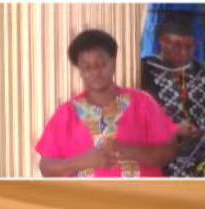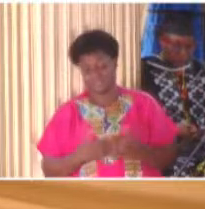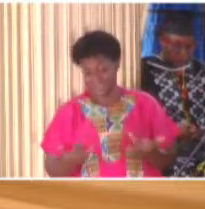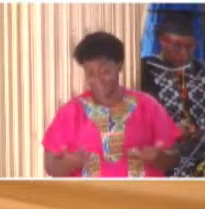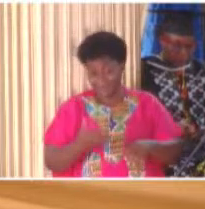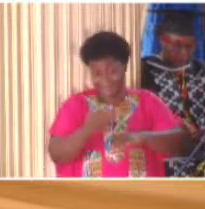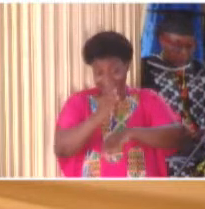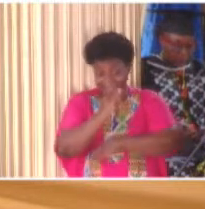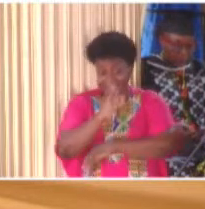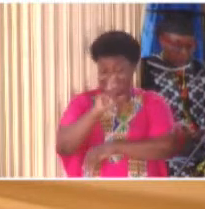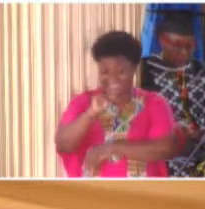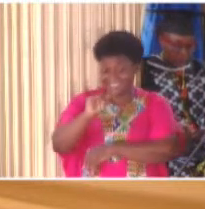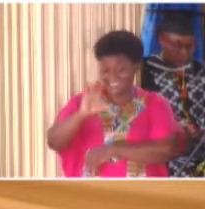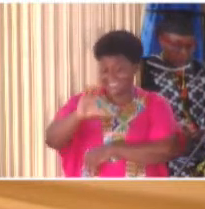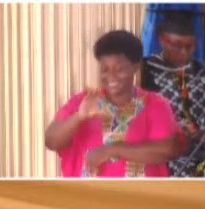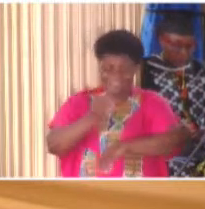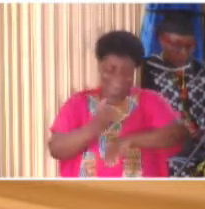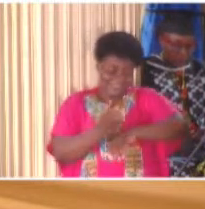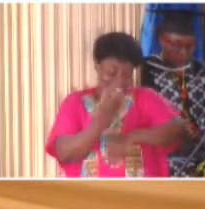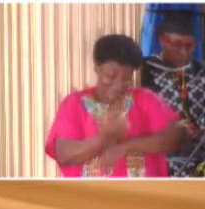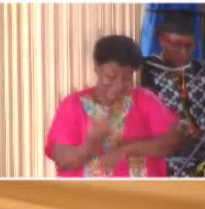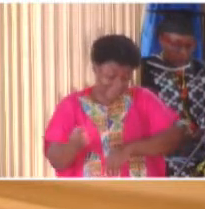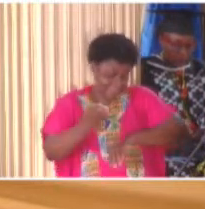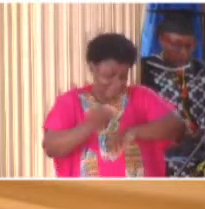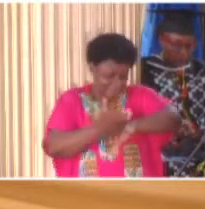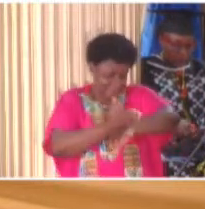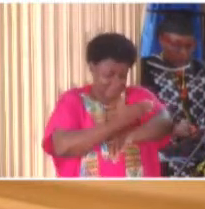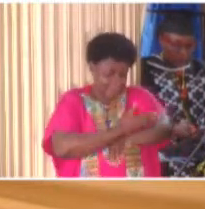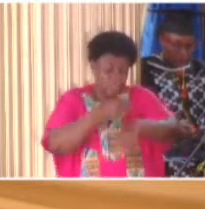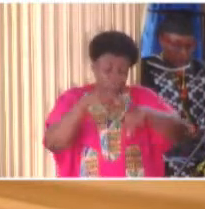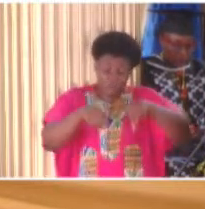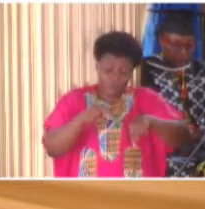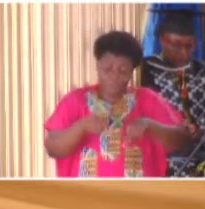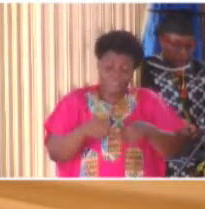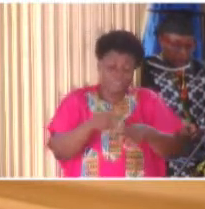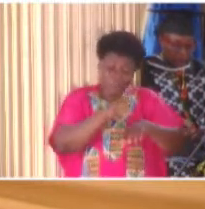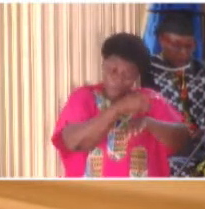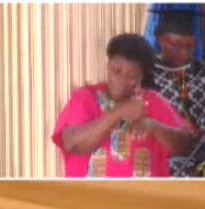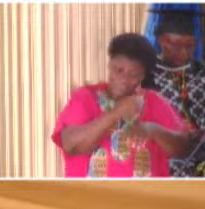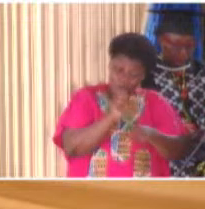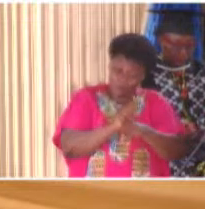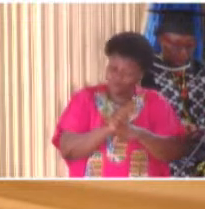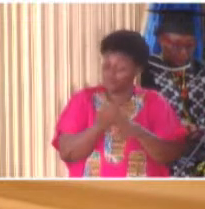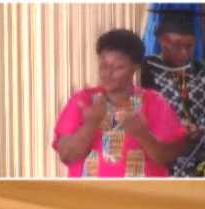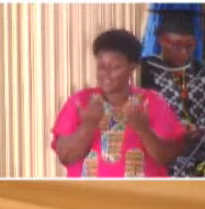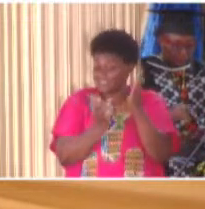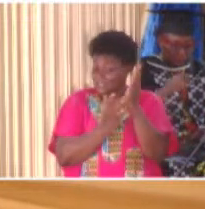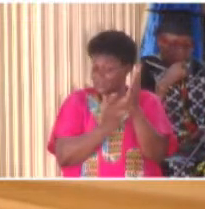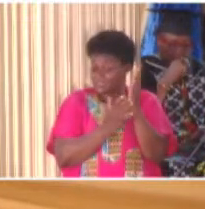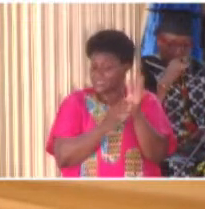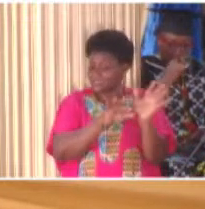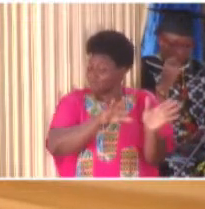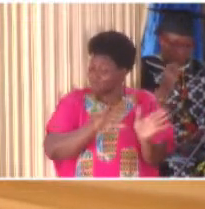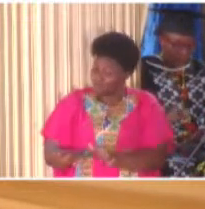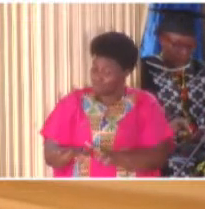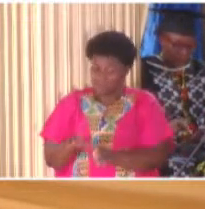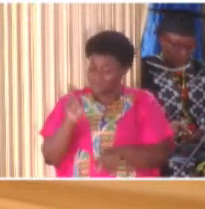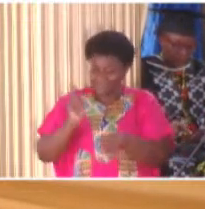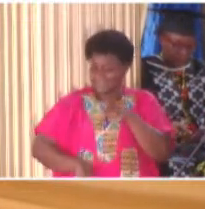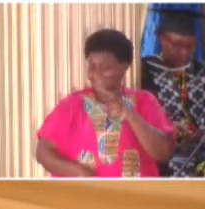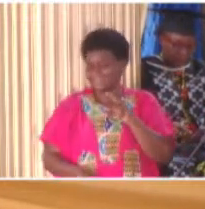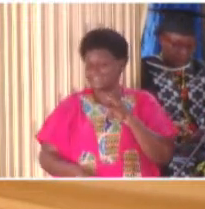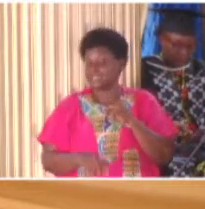infrastructure. In today's world, the role of technology in education cannot be overstated. The